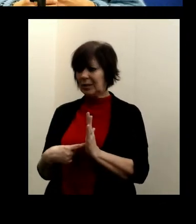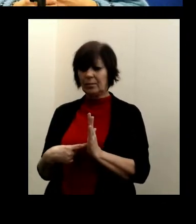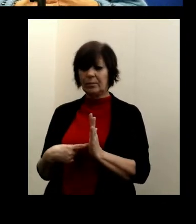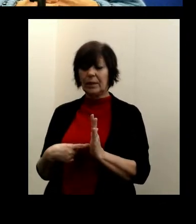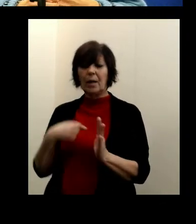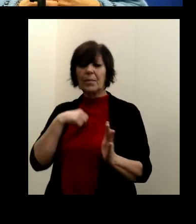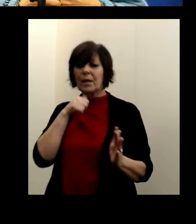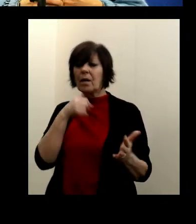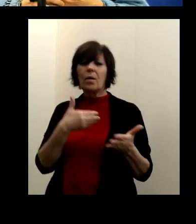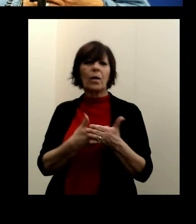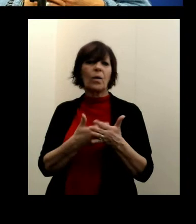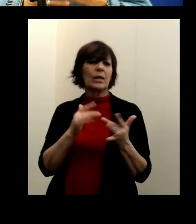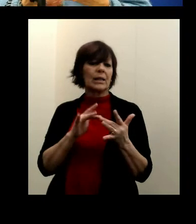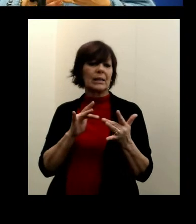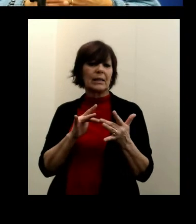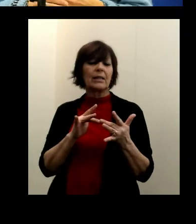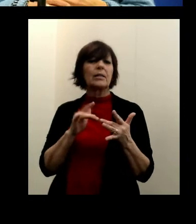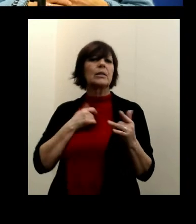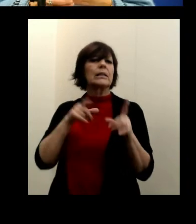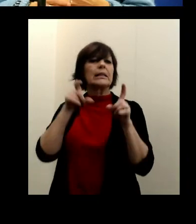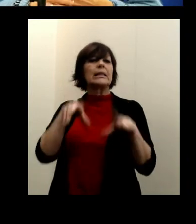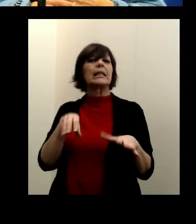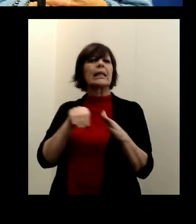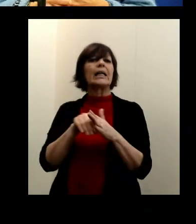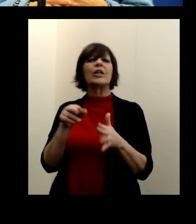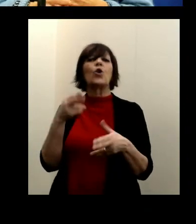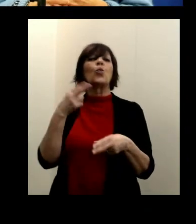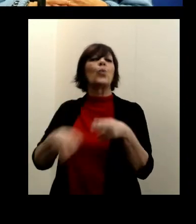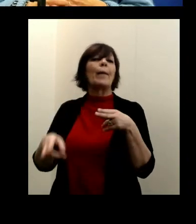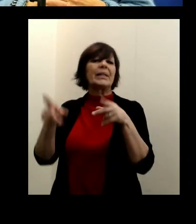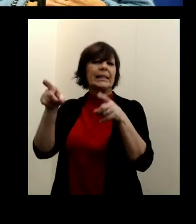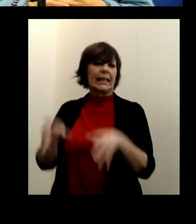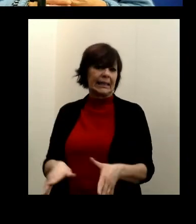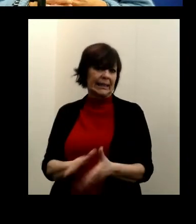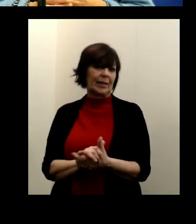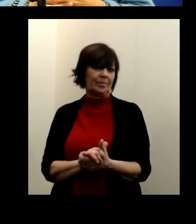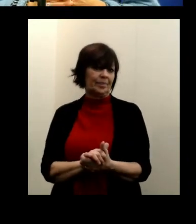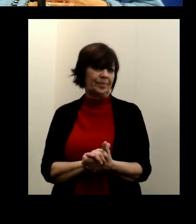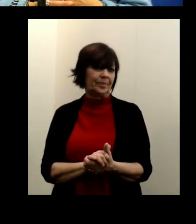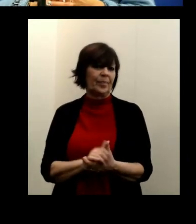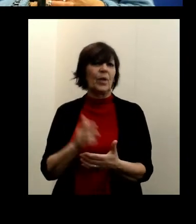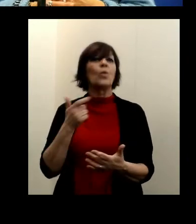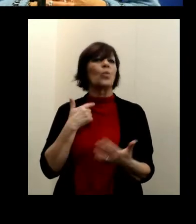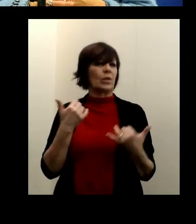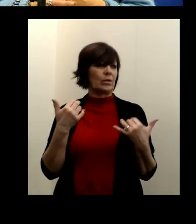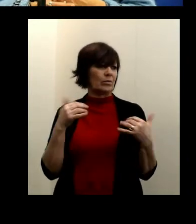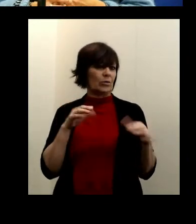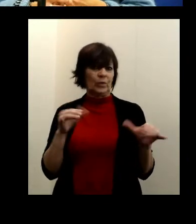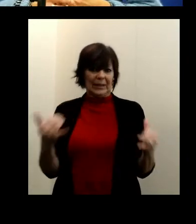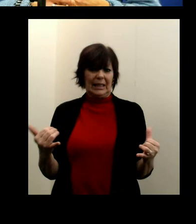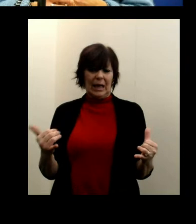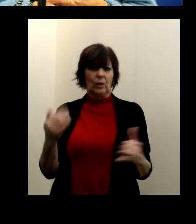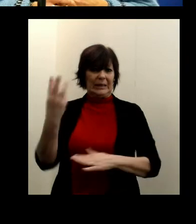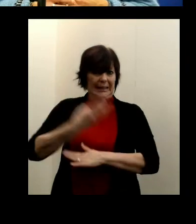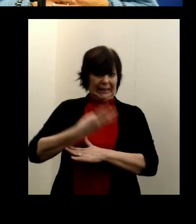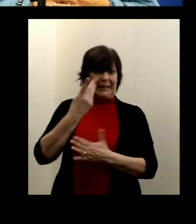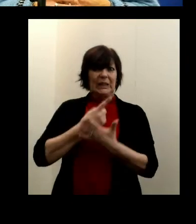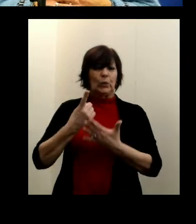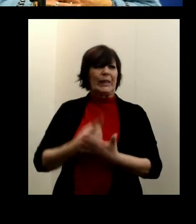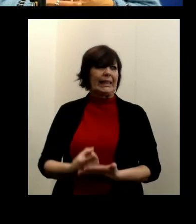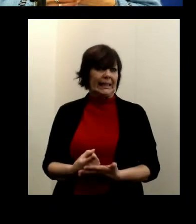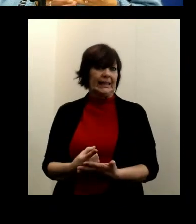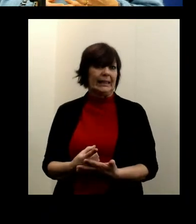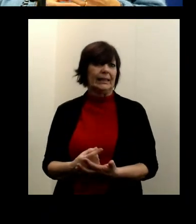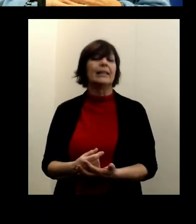contacts, we can test people in our rapid testing program, which we are running actually 6 days a week.